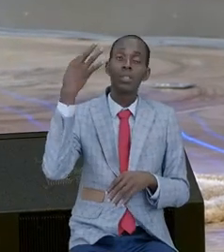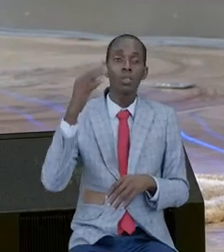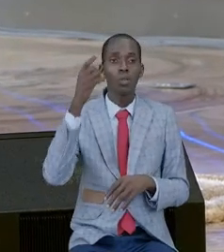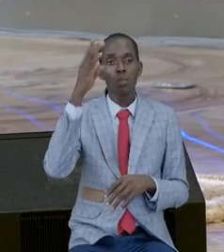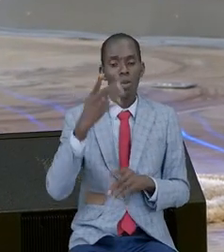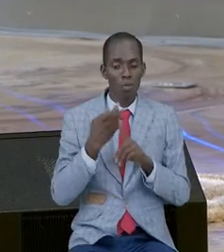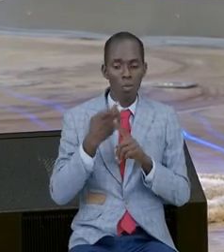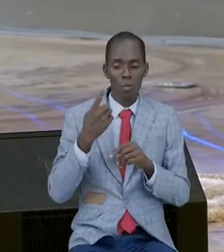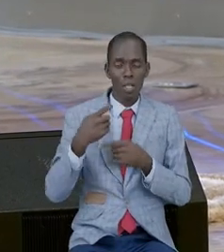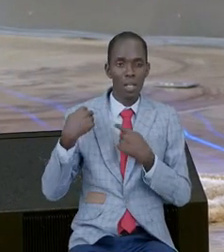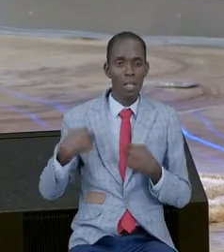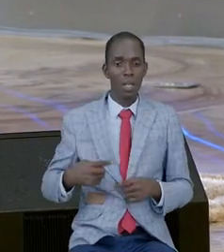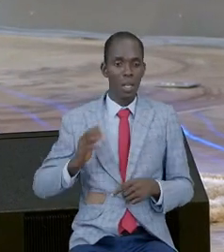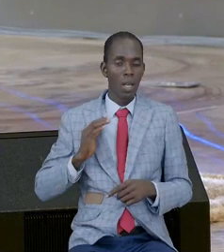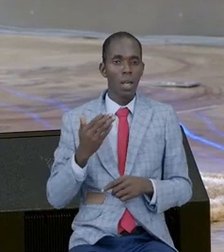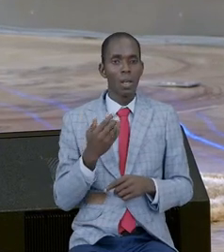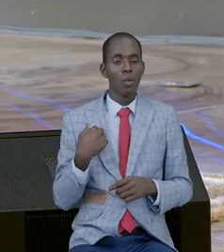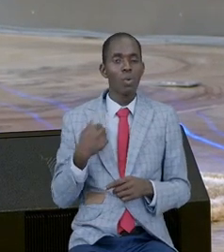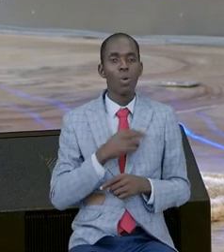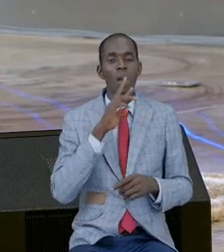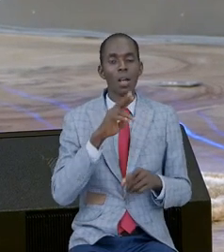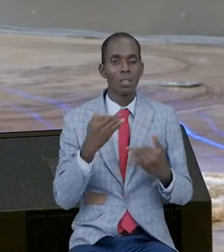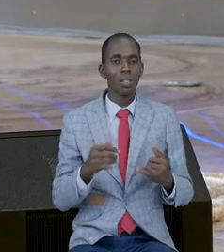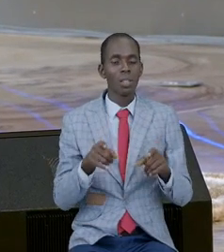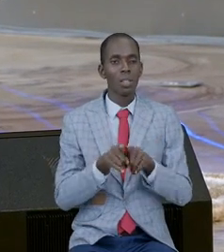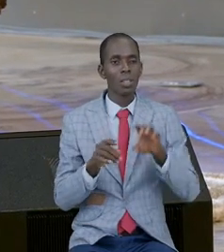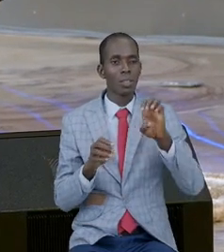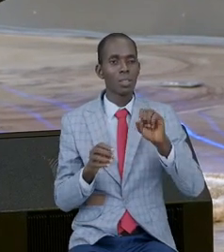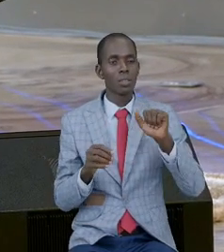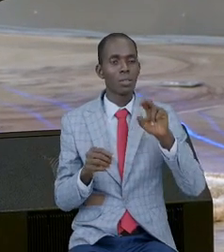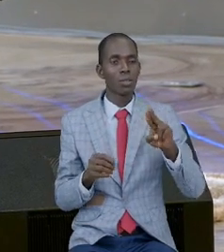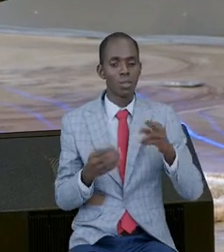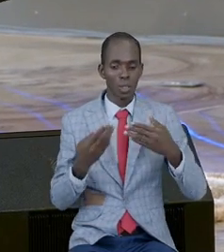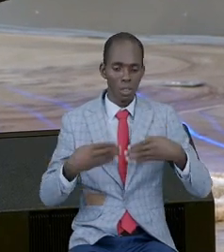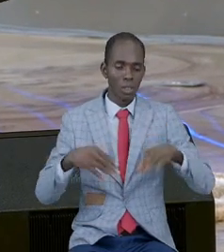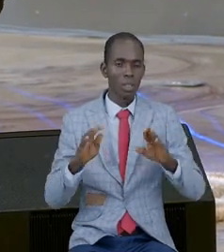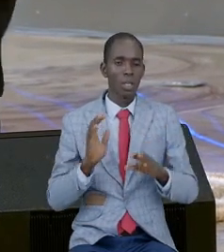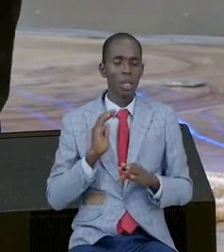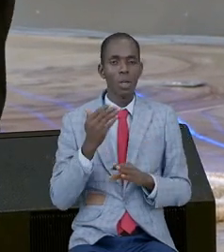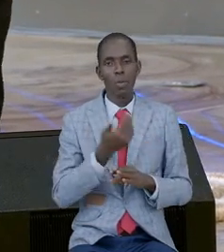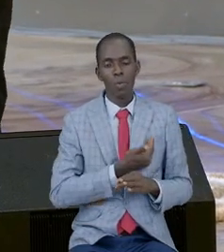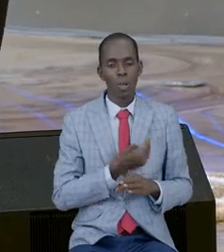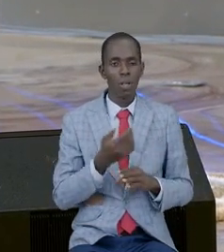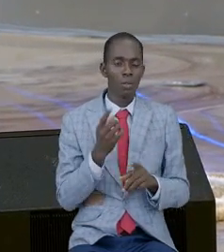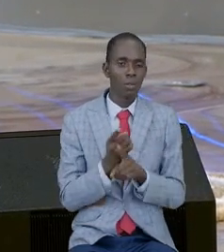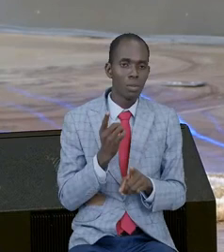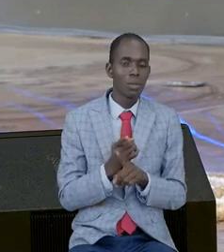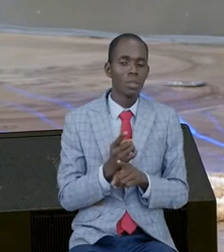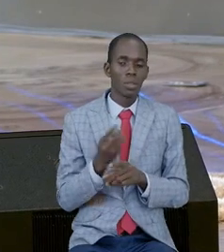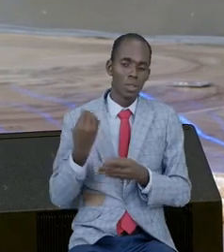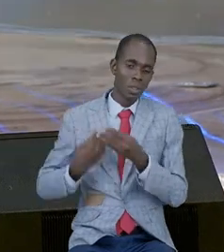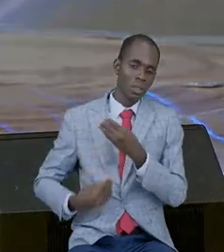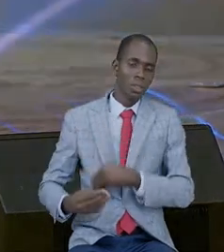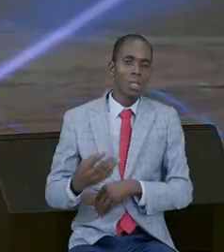heart our like is so we sell off a birthright will forfeit